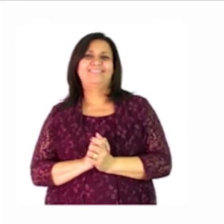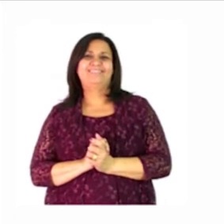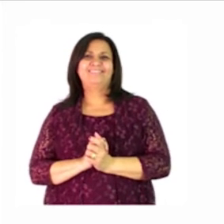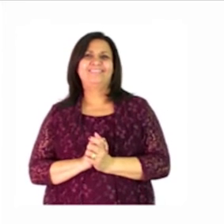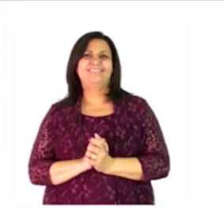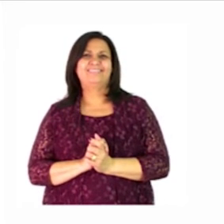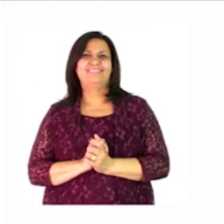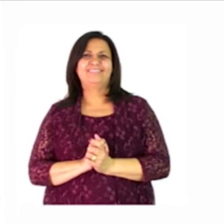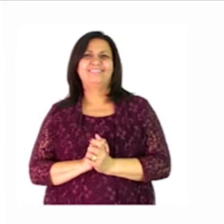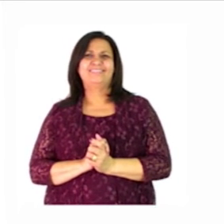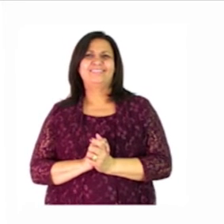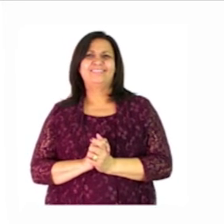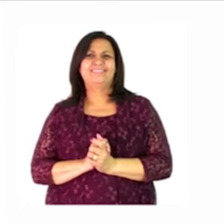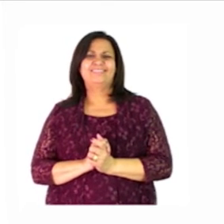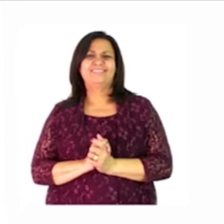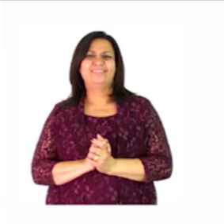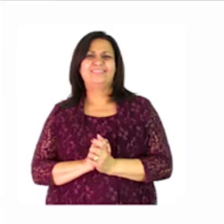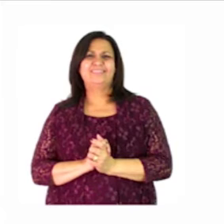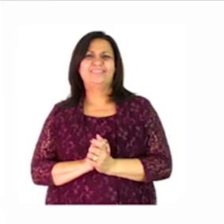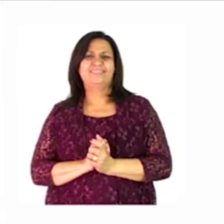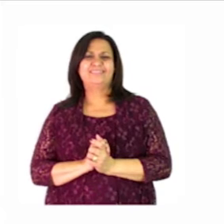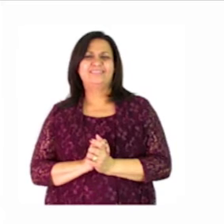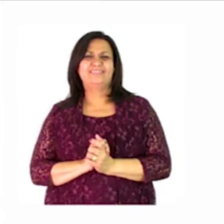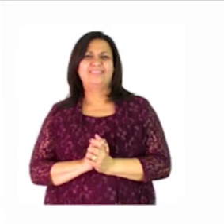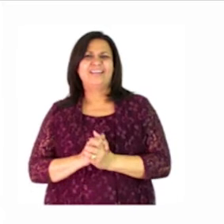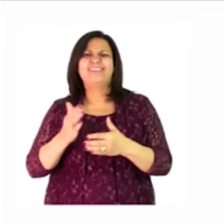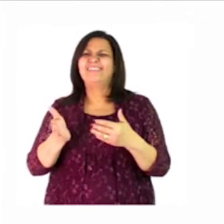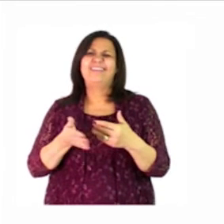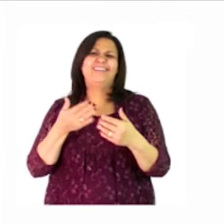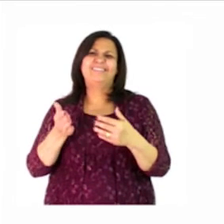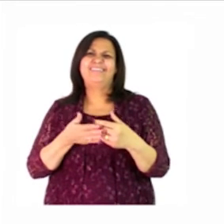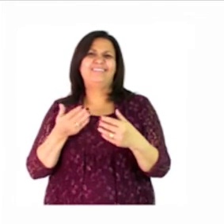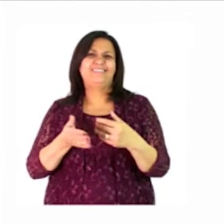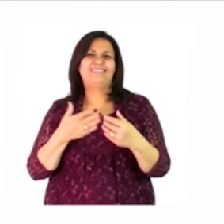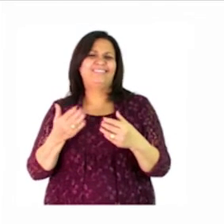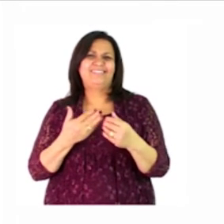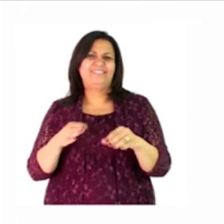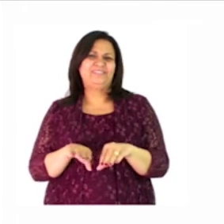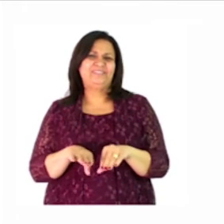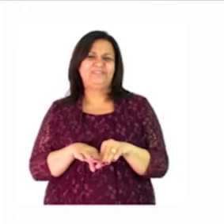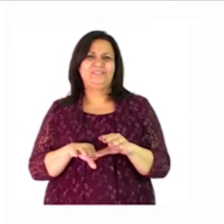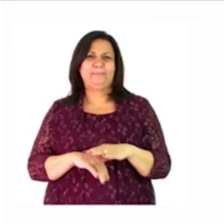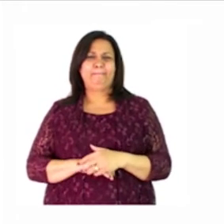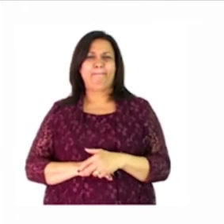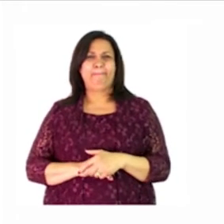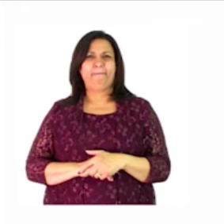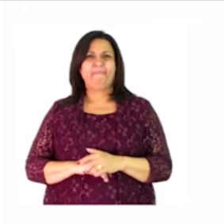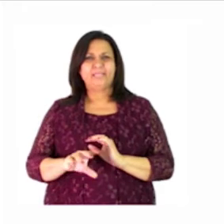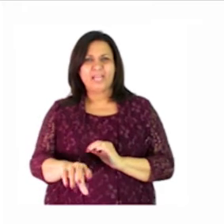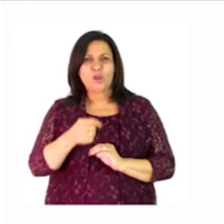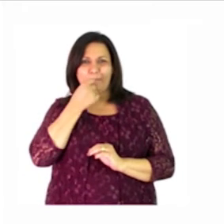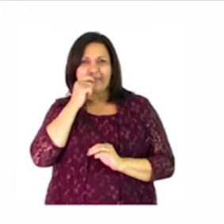page 25, this is a very easy activity that we are going to do. Pick up